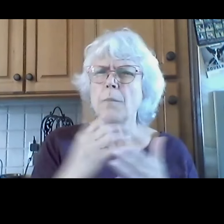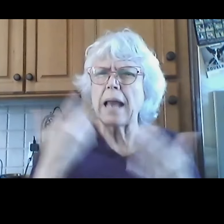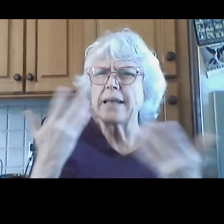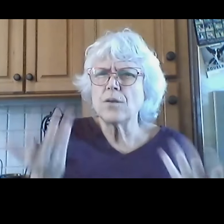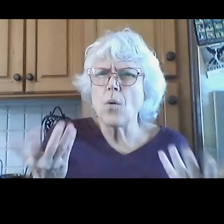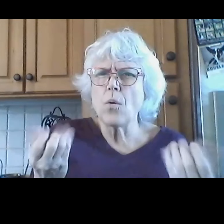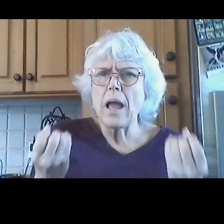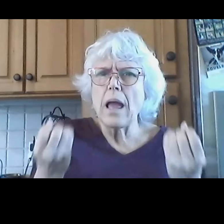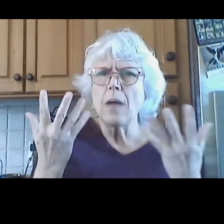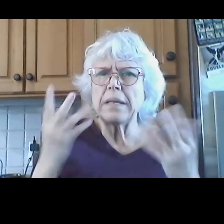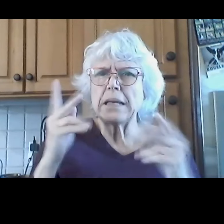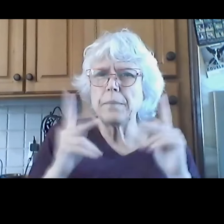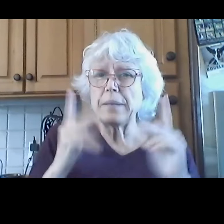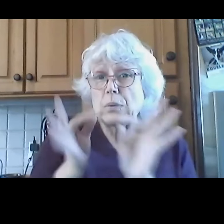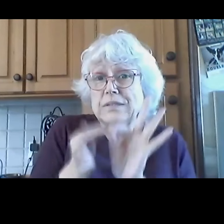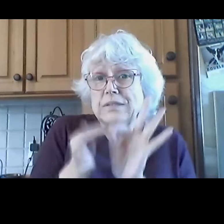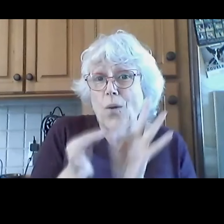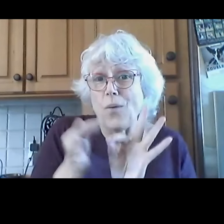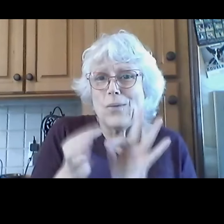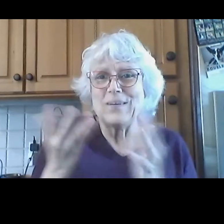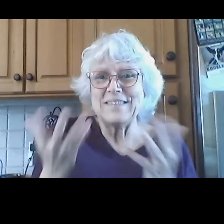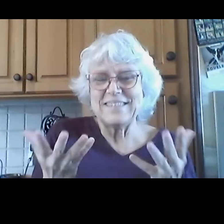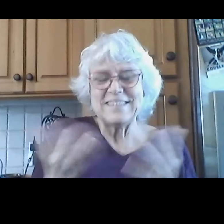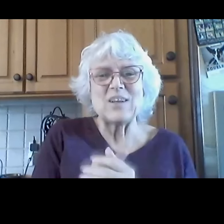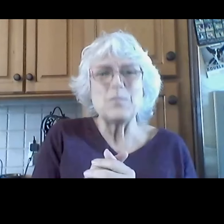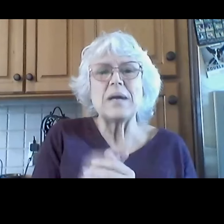um, so, so I wasn't sure.